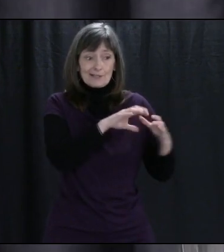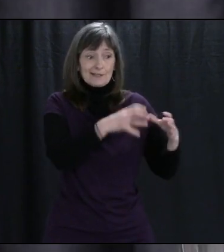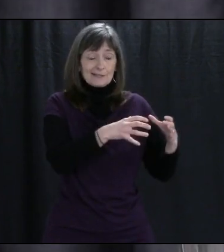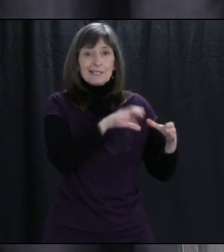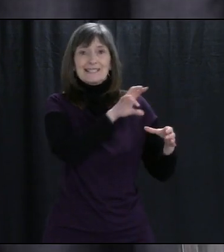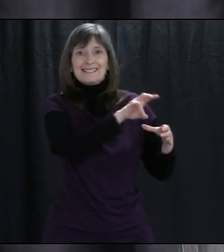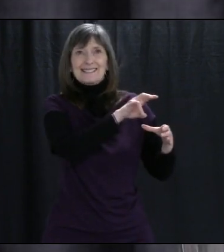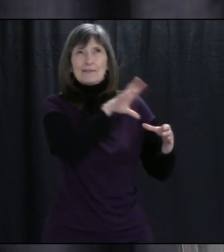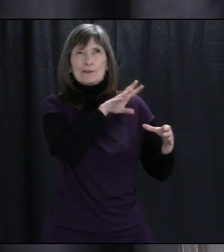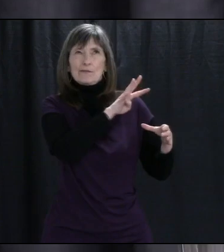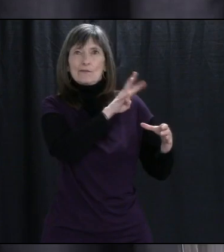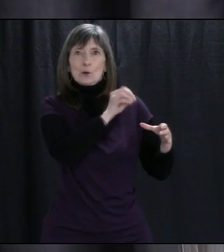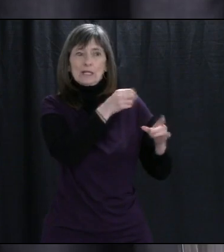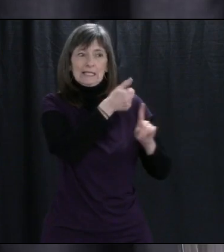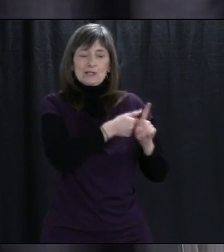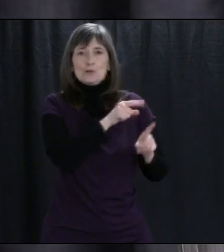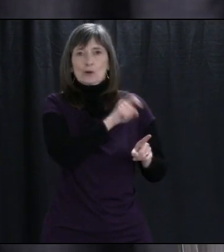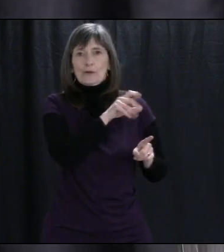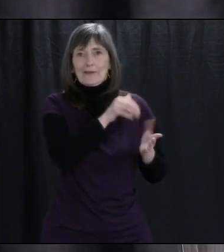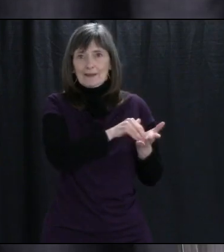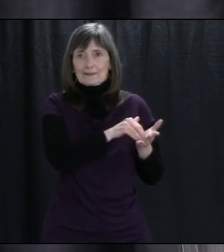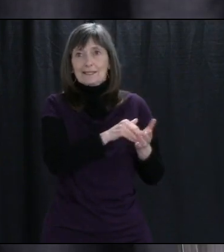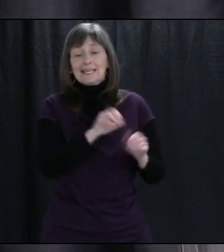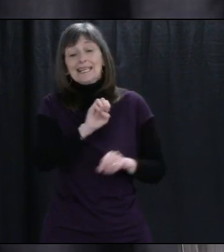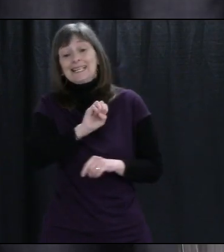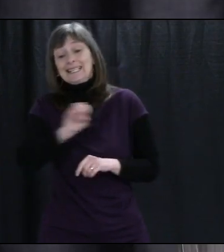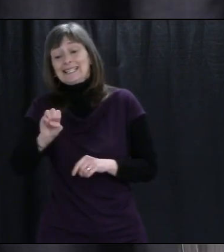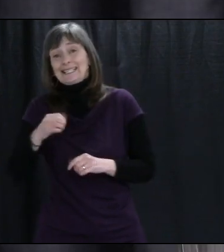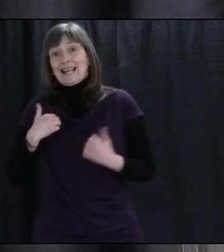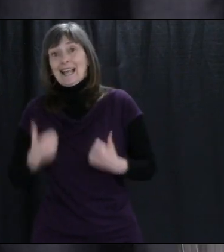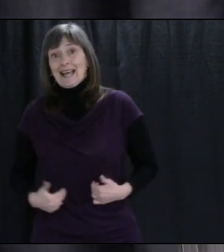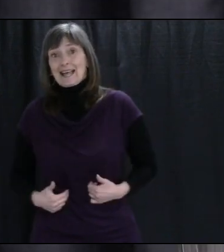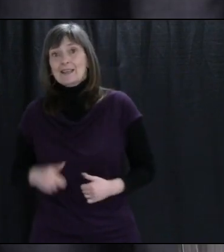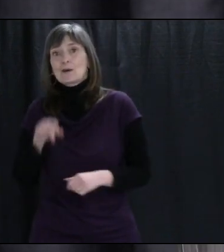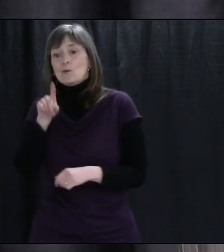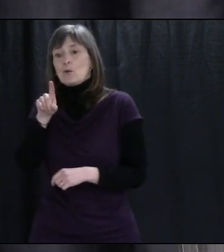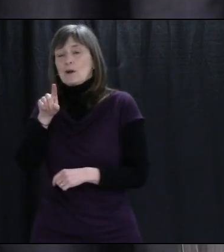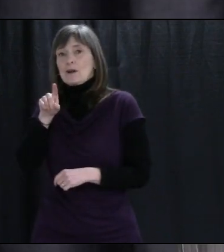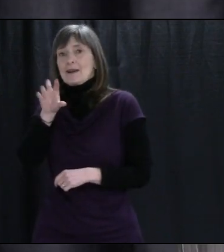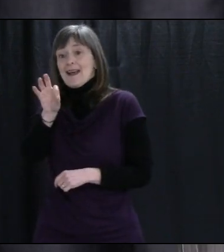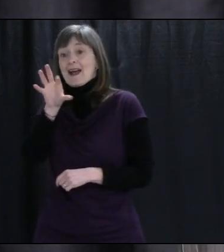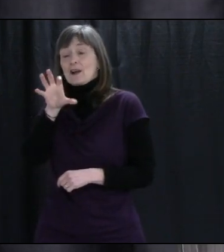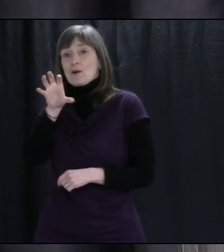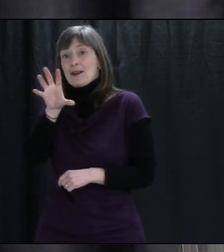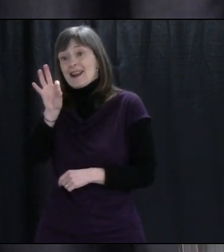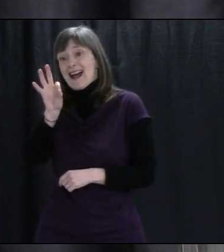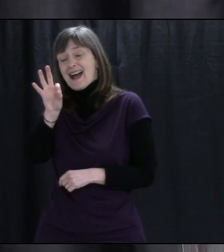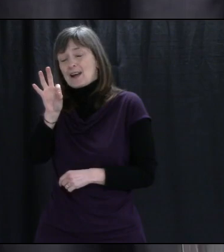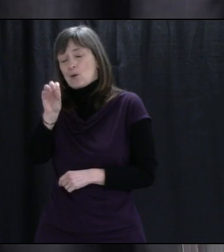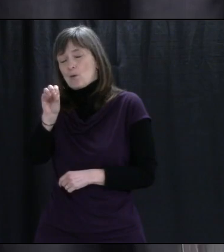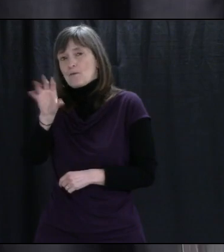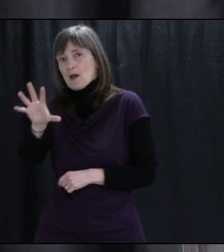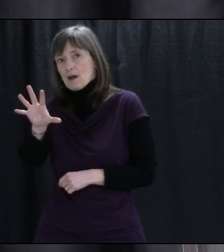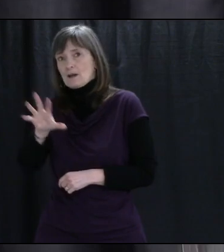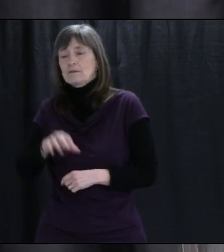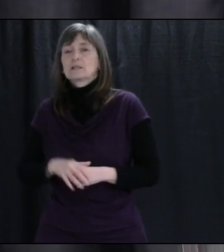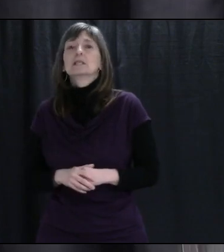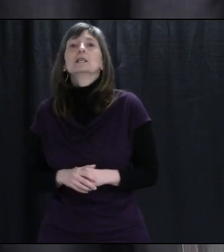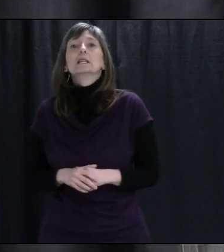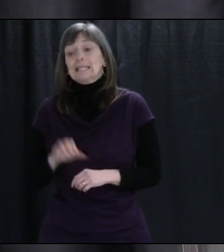is 714. In Eastern Health, it's 905. Those figures, certainly the Eastern